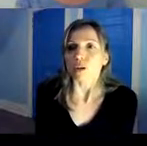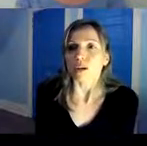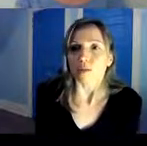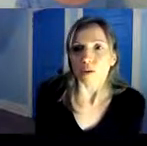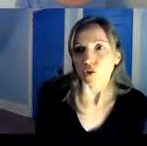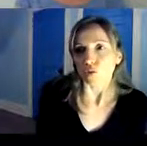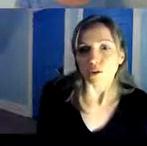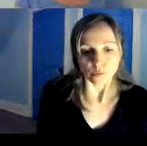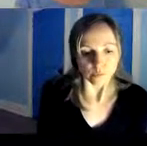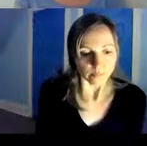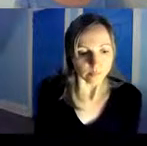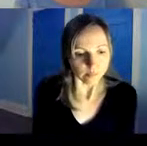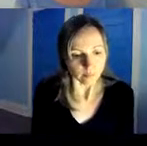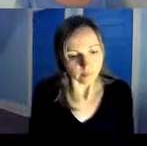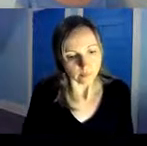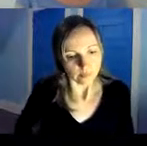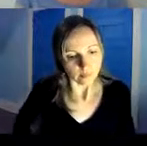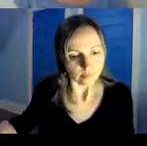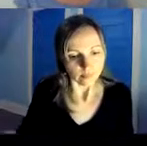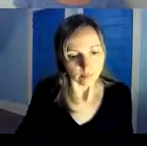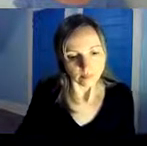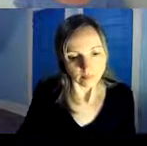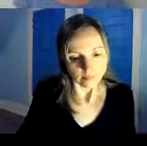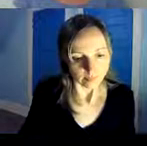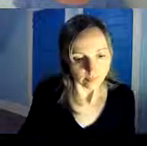just outside of Toronto.